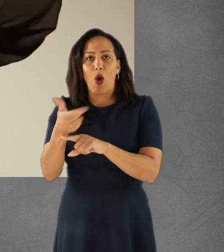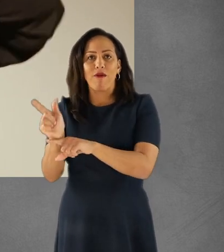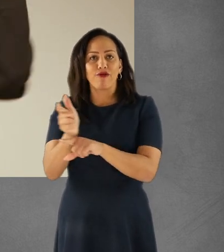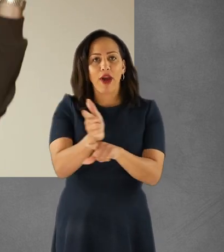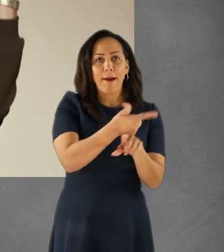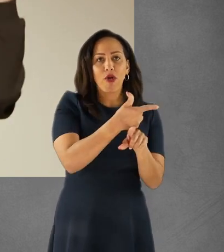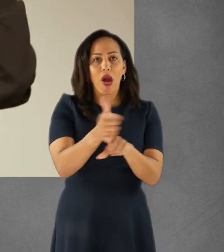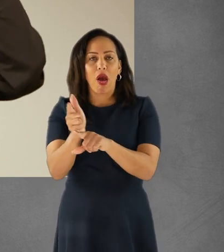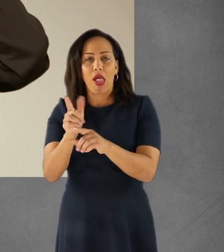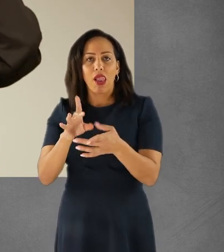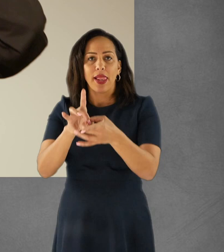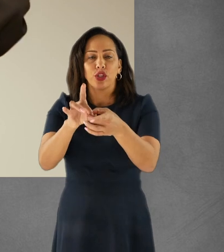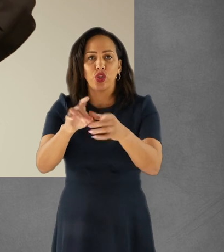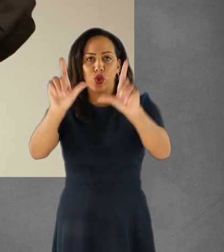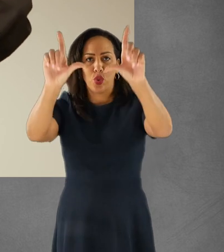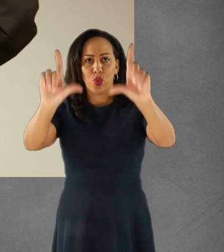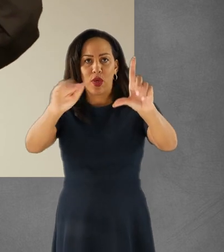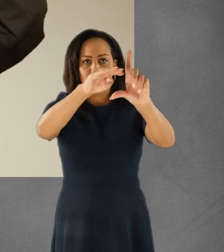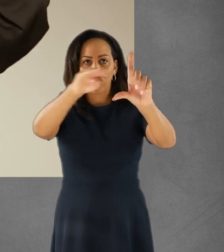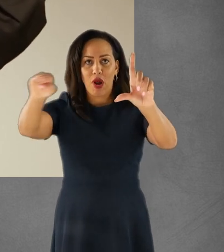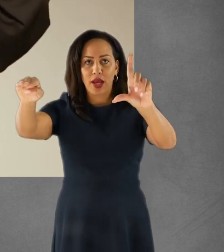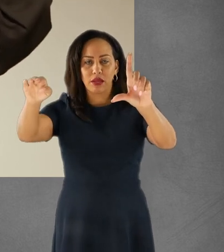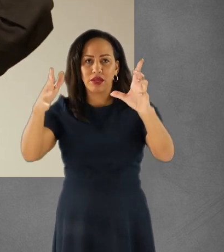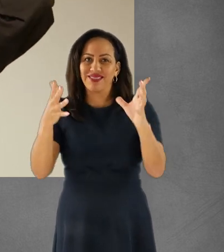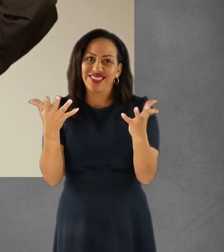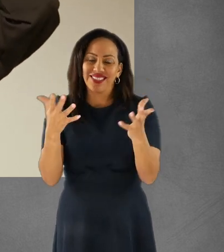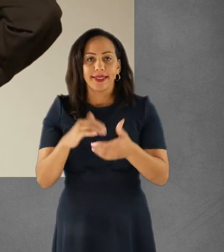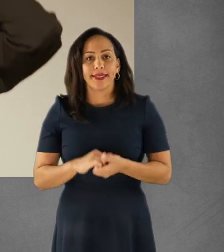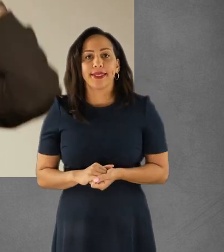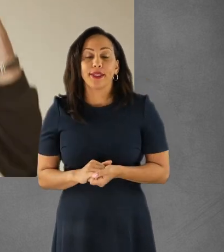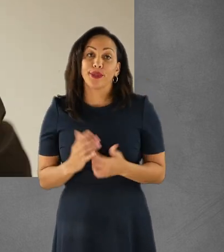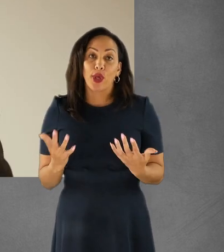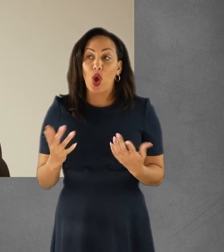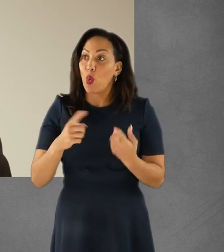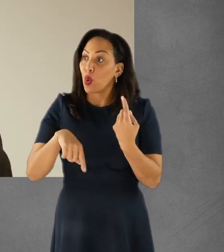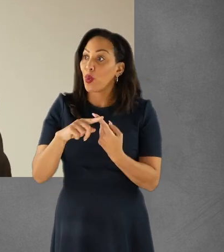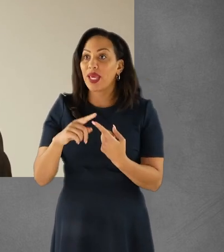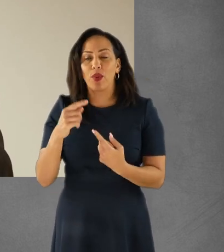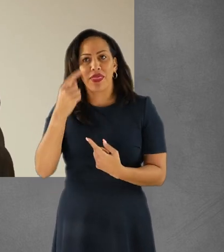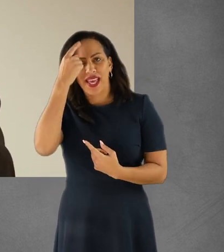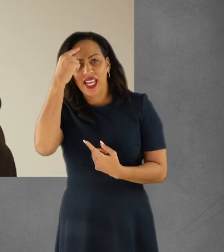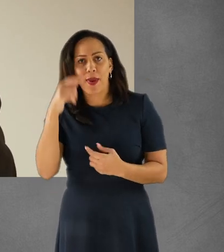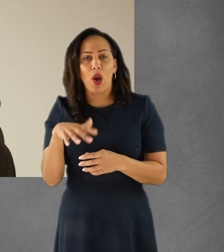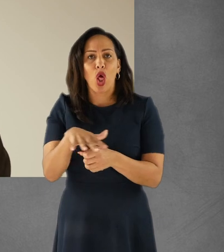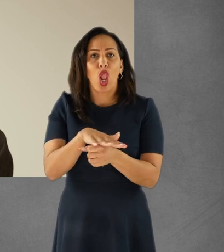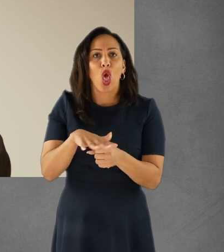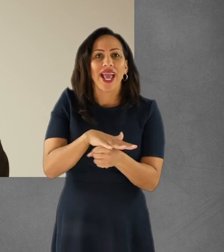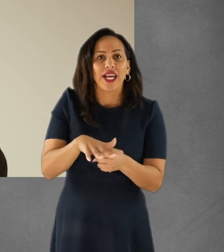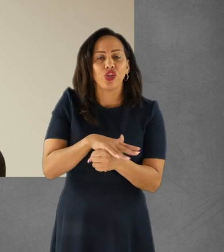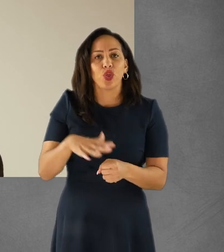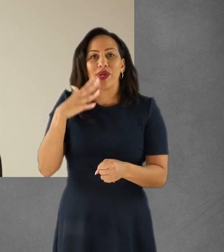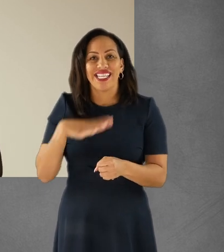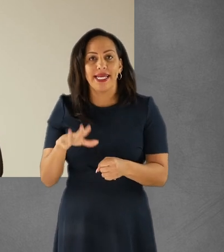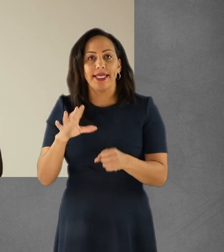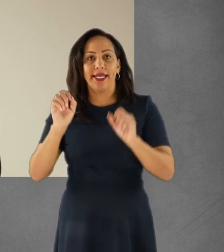other than the horizon, and so all of that footage needed to work for looking up. And so when we were looking for a location, we were looking for a